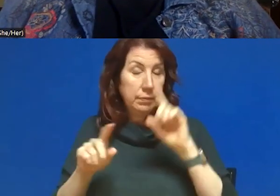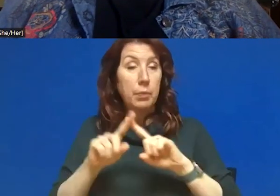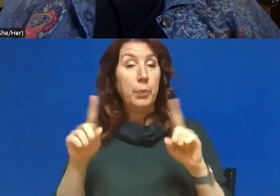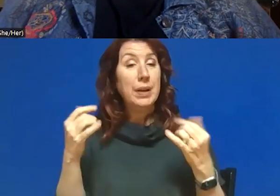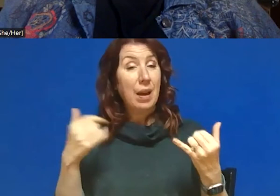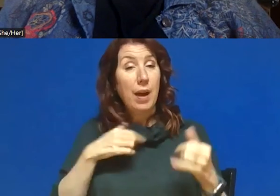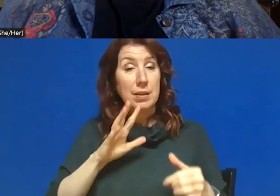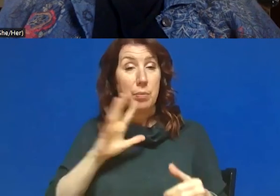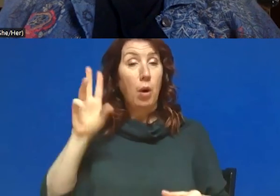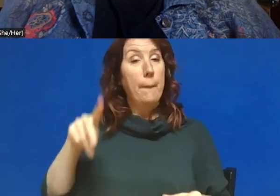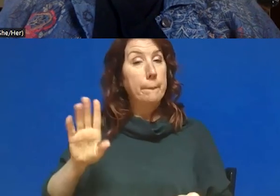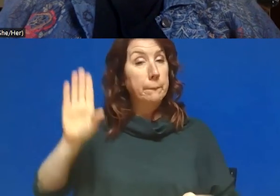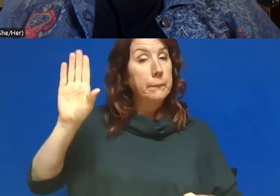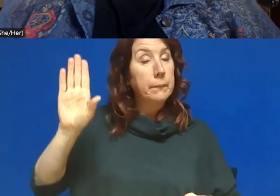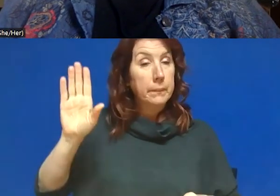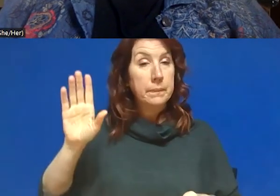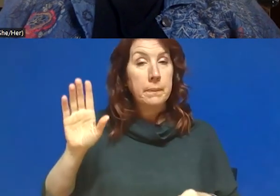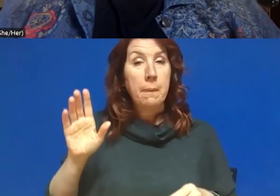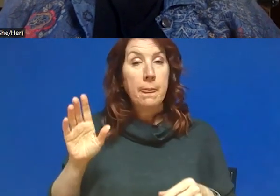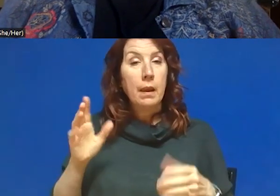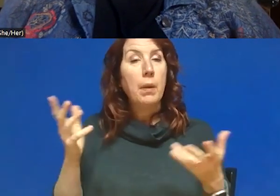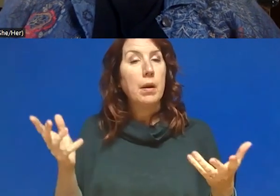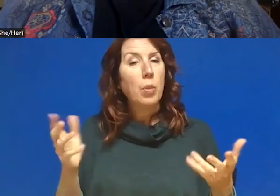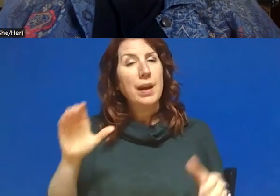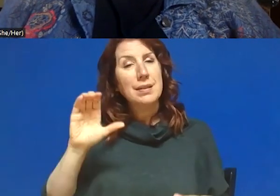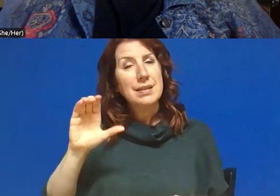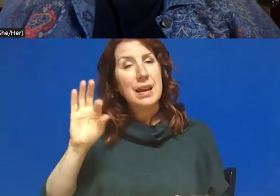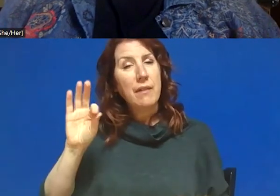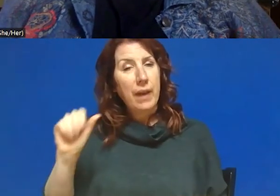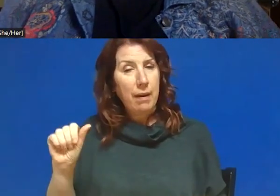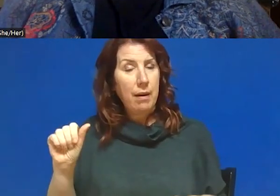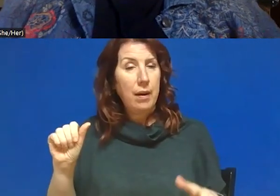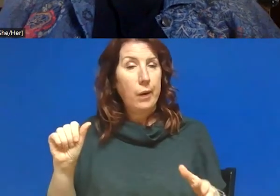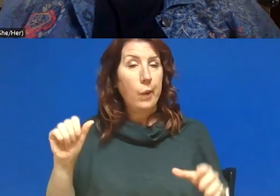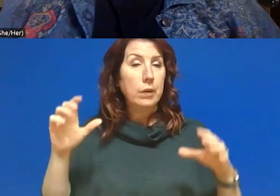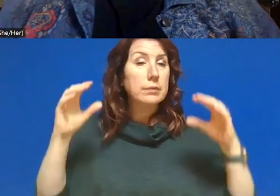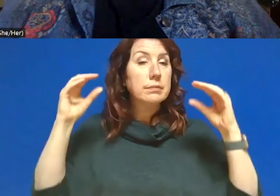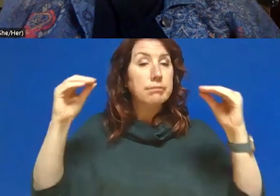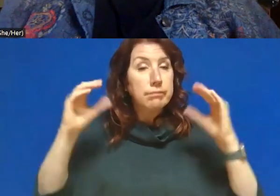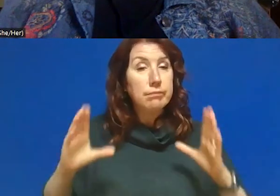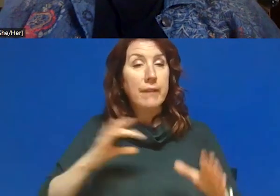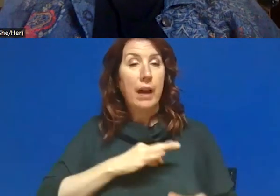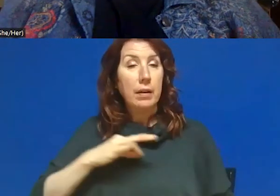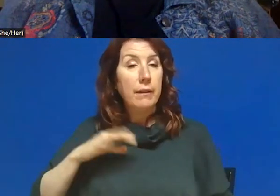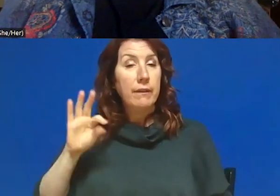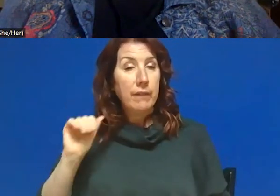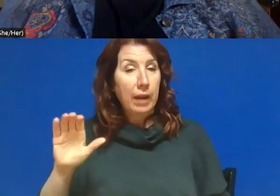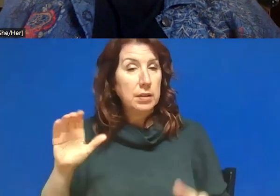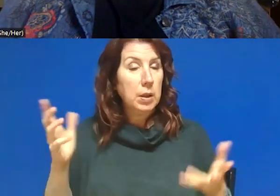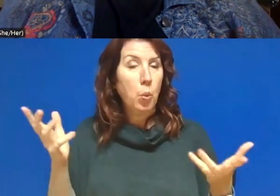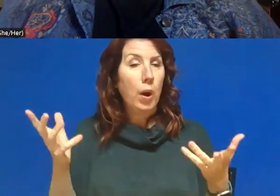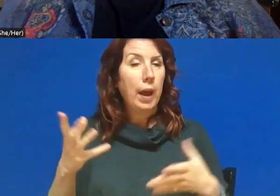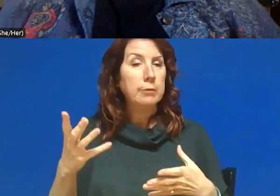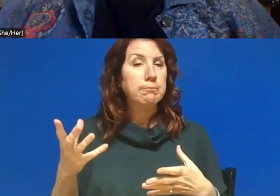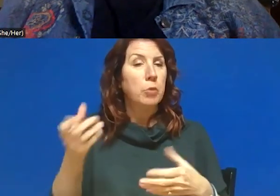talking about, and now that's accommodated. But what can CFA or us as faculty, you know, what's our takeaway that you can send us forth